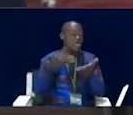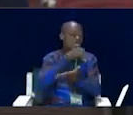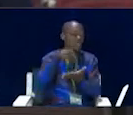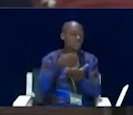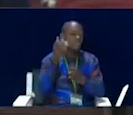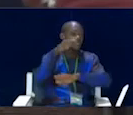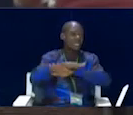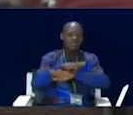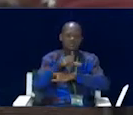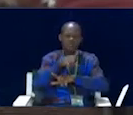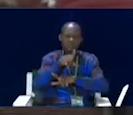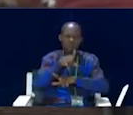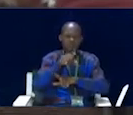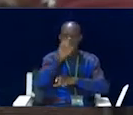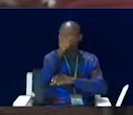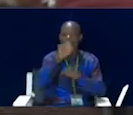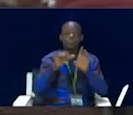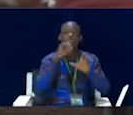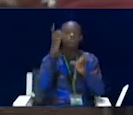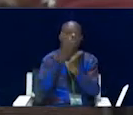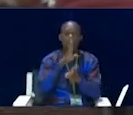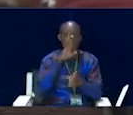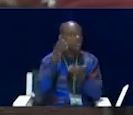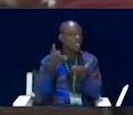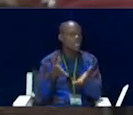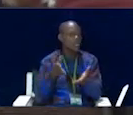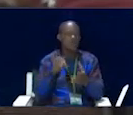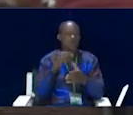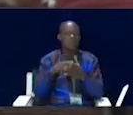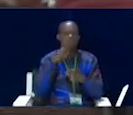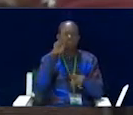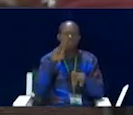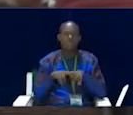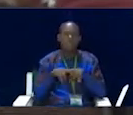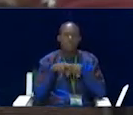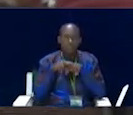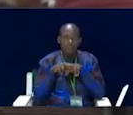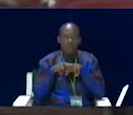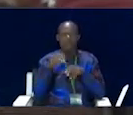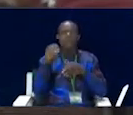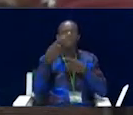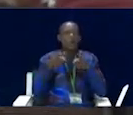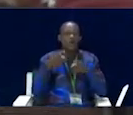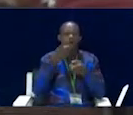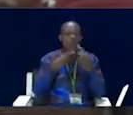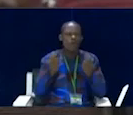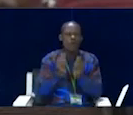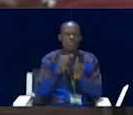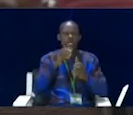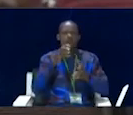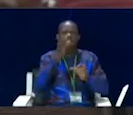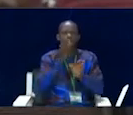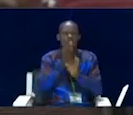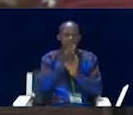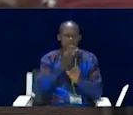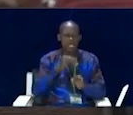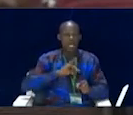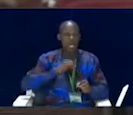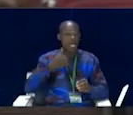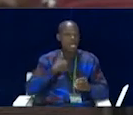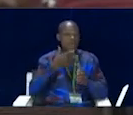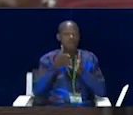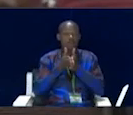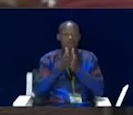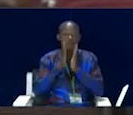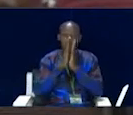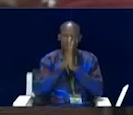be here. As you listen to me, don't just listen, but come with an expectation. I have my expectations and I